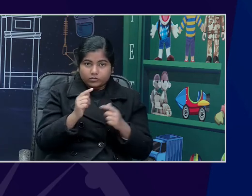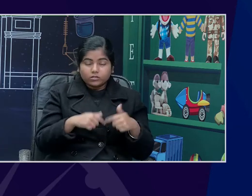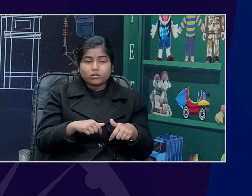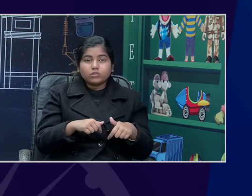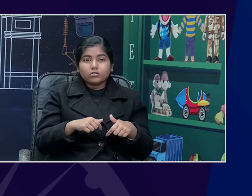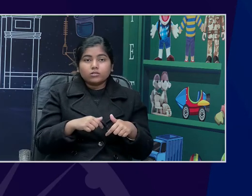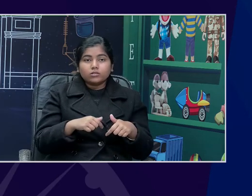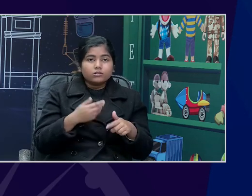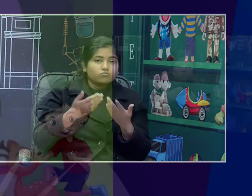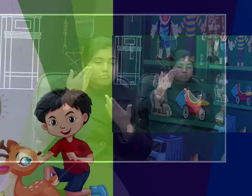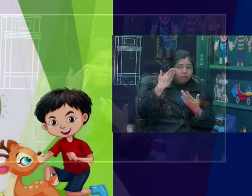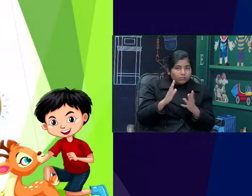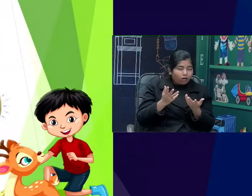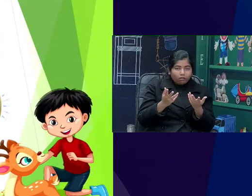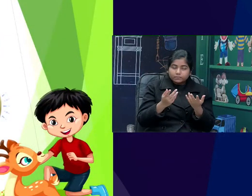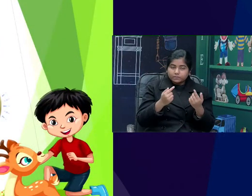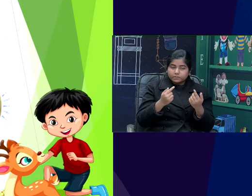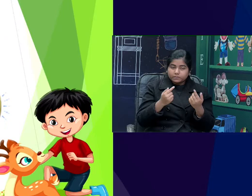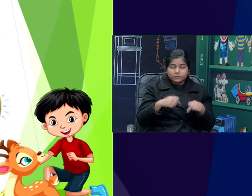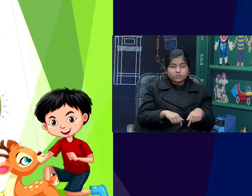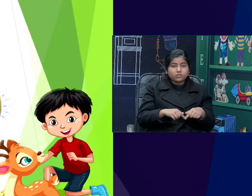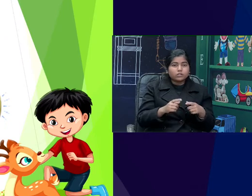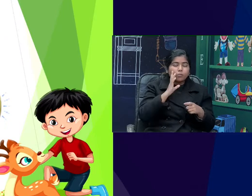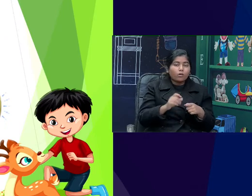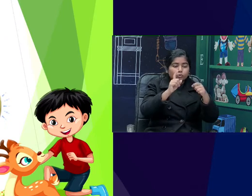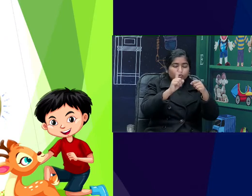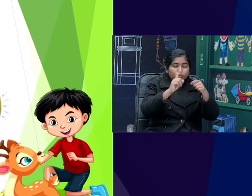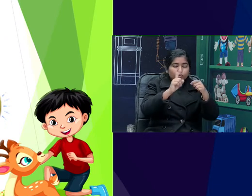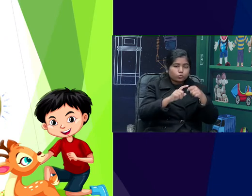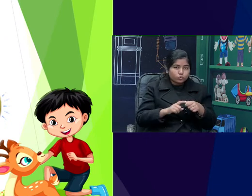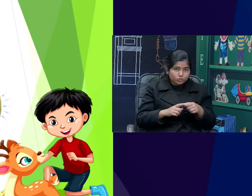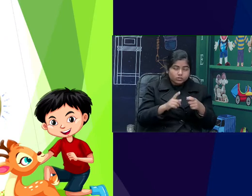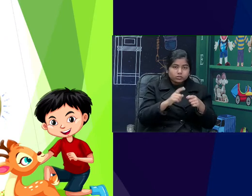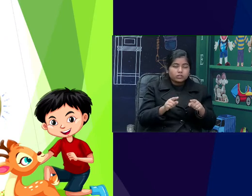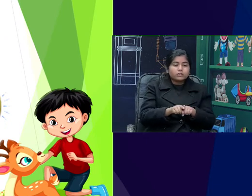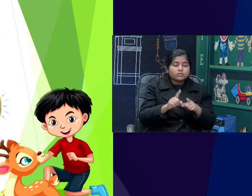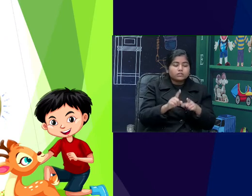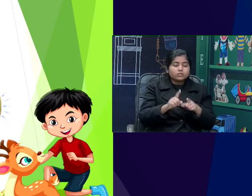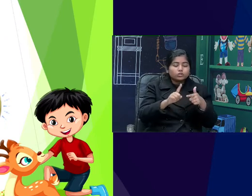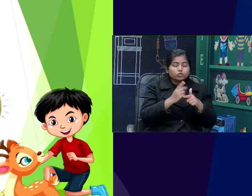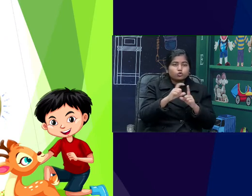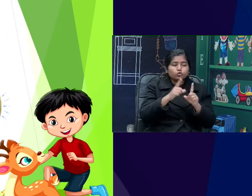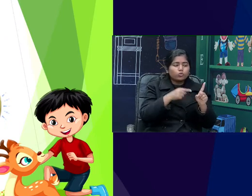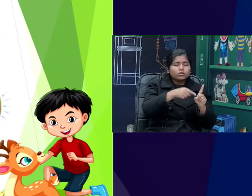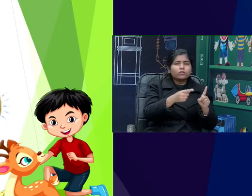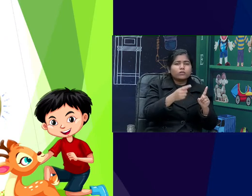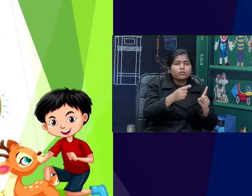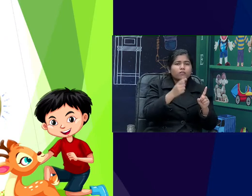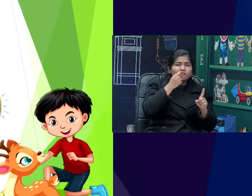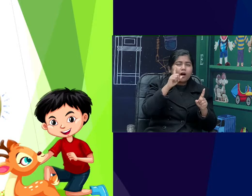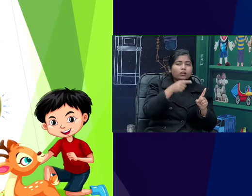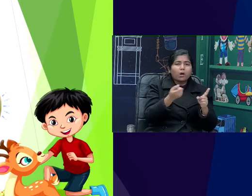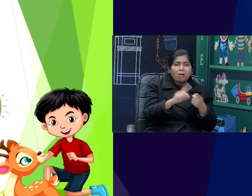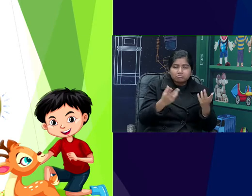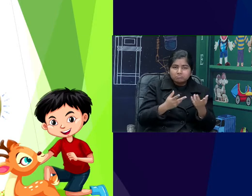the, you know, the main questions you could say in the lesson are, what had happened to Jody's father? Here. So,